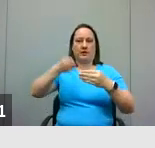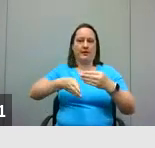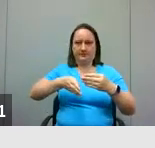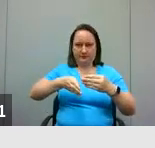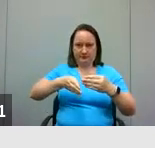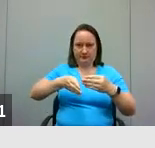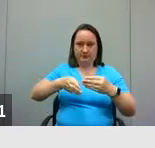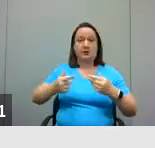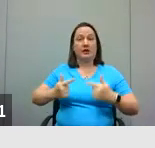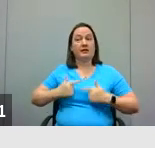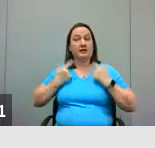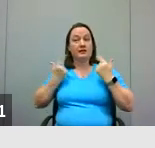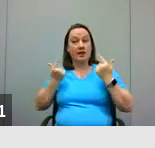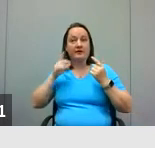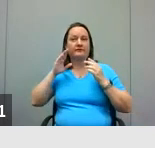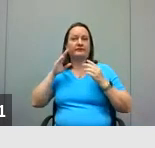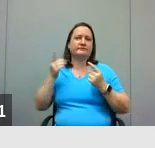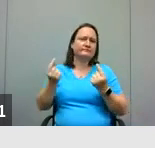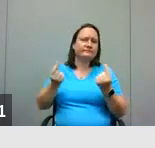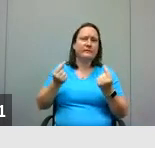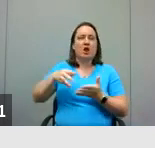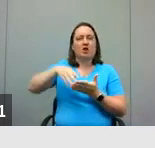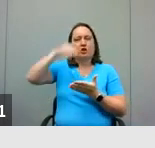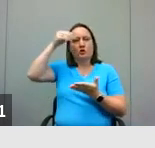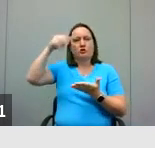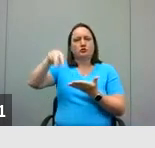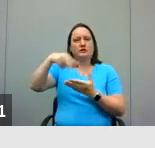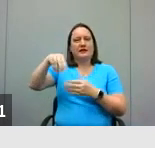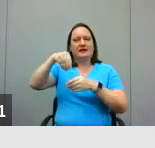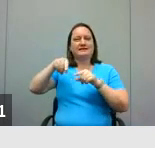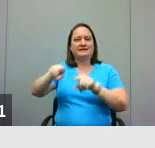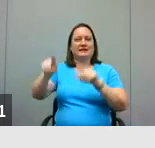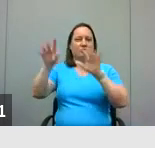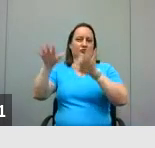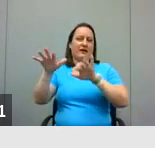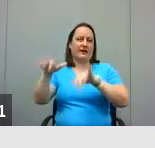It's about learning to dance in the rain.